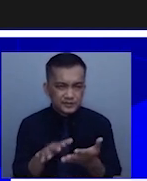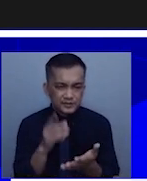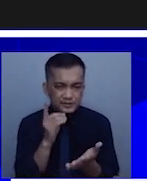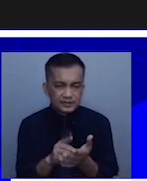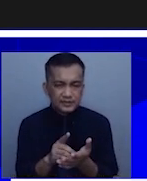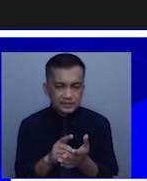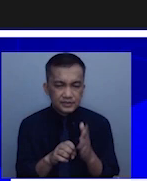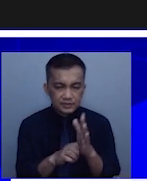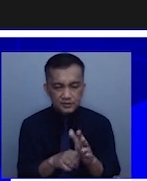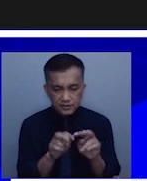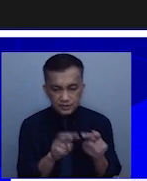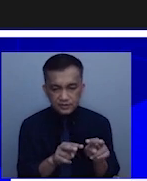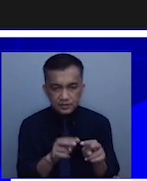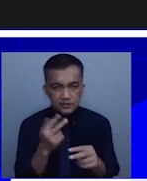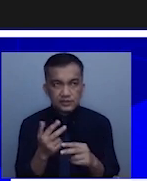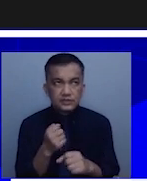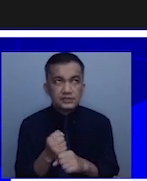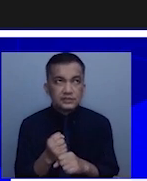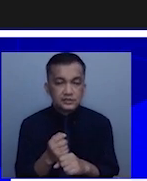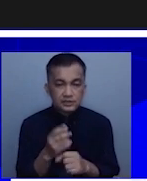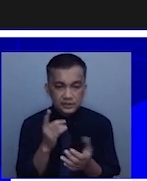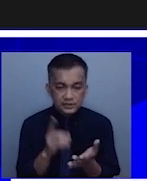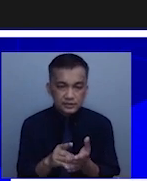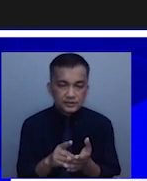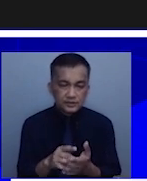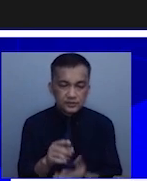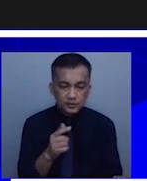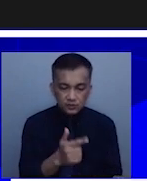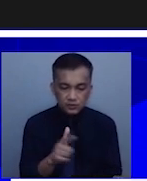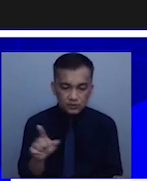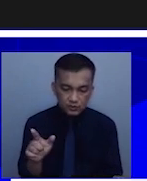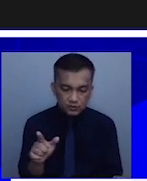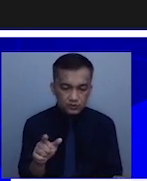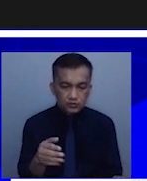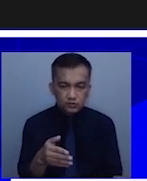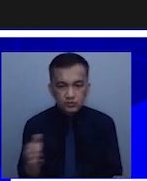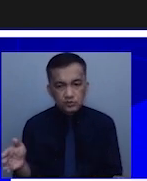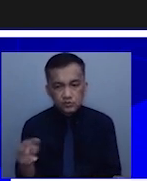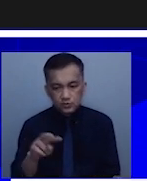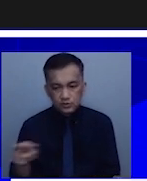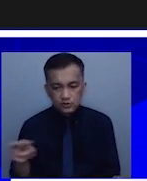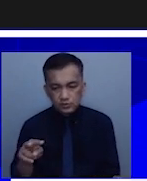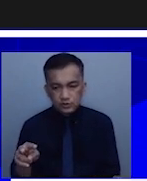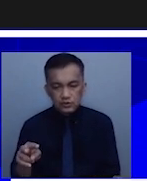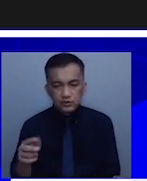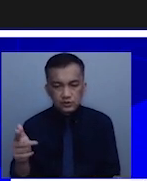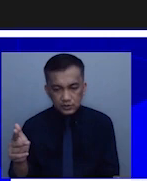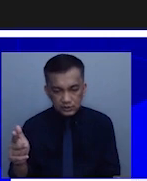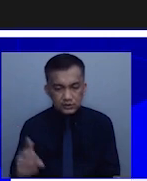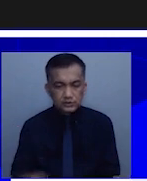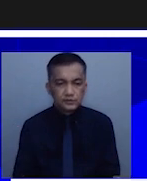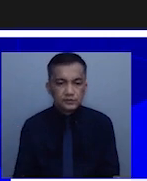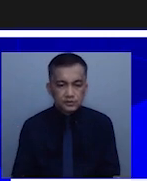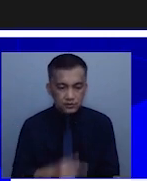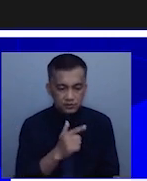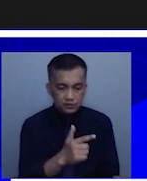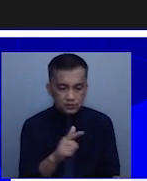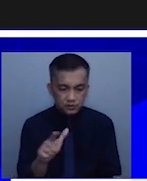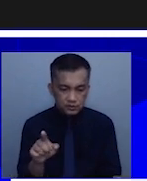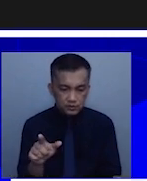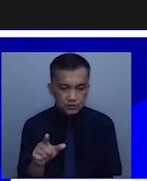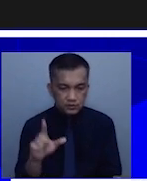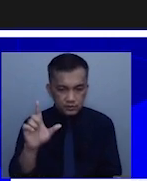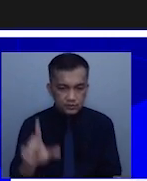example, I'm just looking at three years dito na data. Yung 2021, 2022, saka 2023. Sa 2021, mas